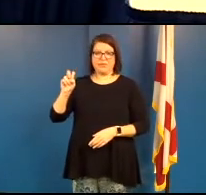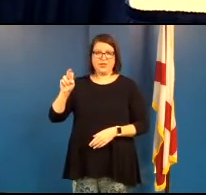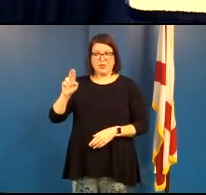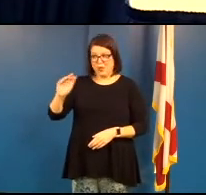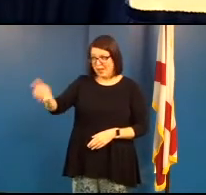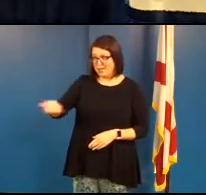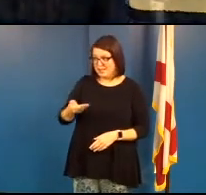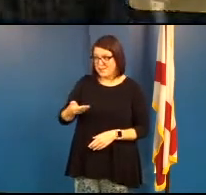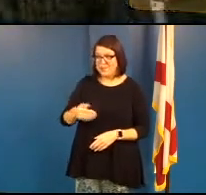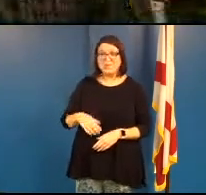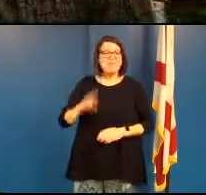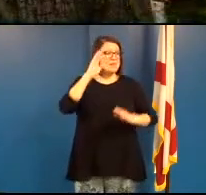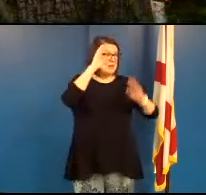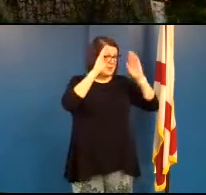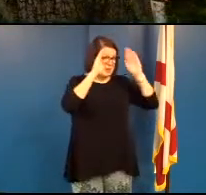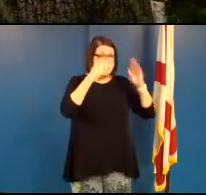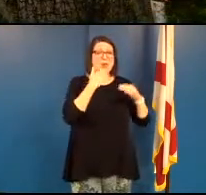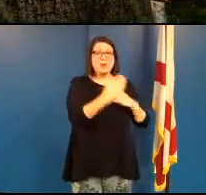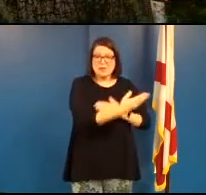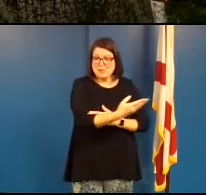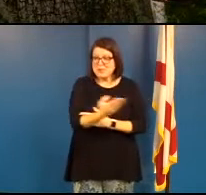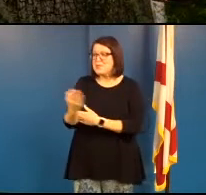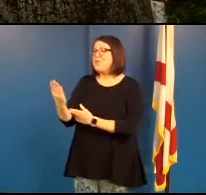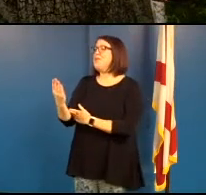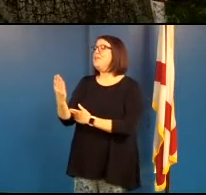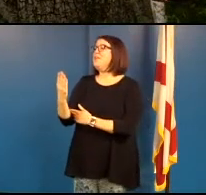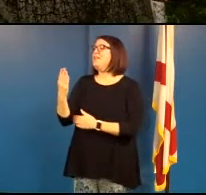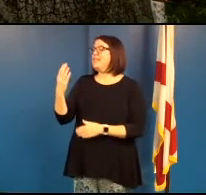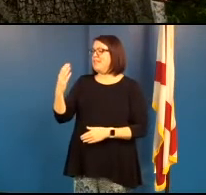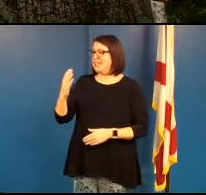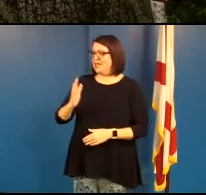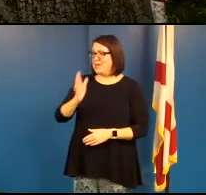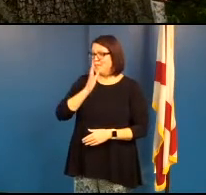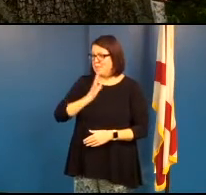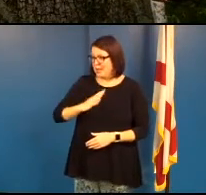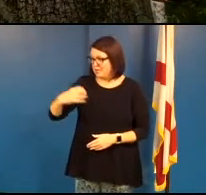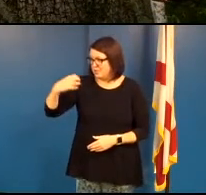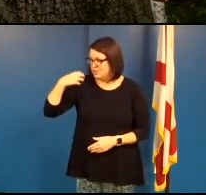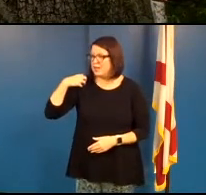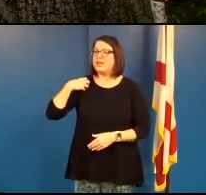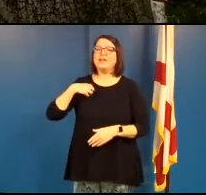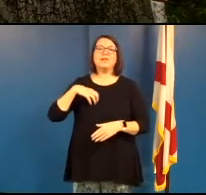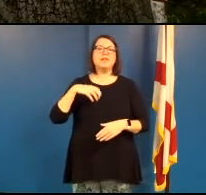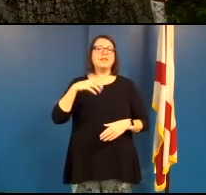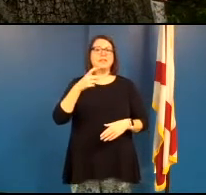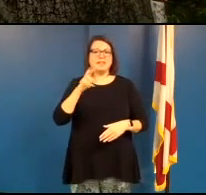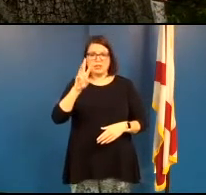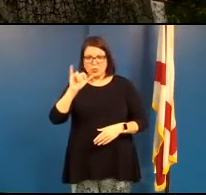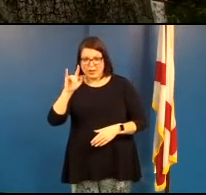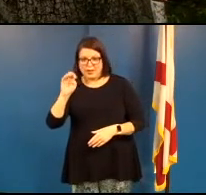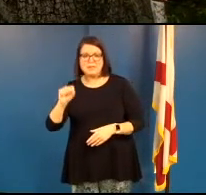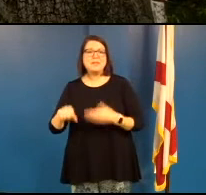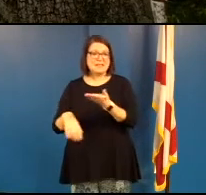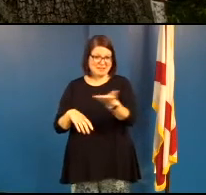Good morning, everybody. Madam Chair, board members, and President Williams, thank you for having me on. For those of you who don't know me, my name is Chris